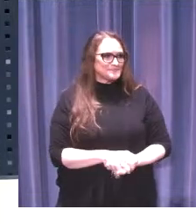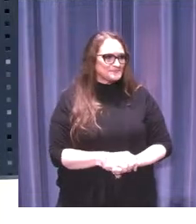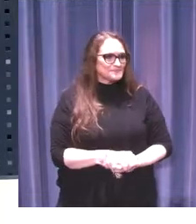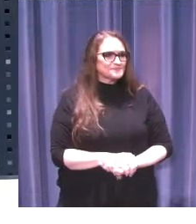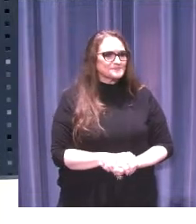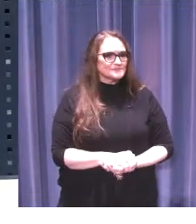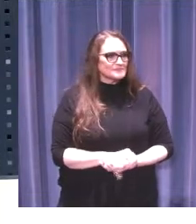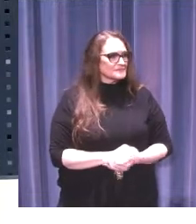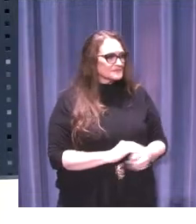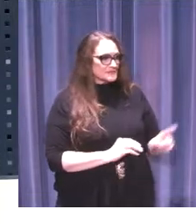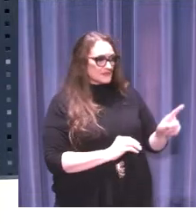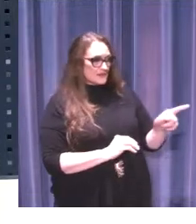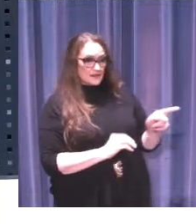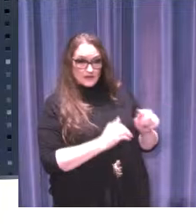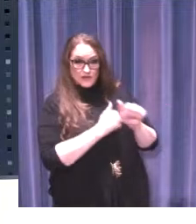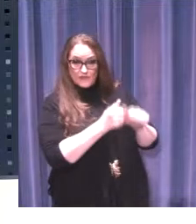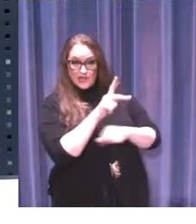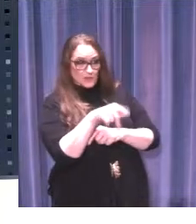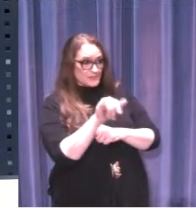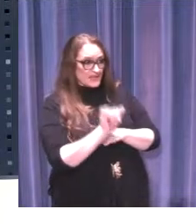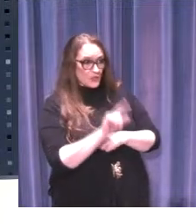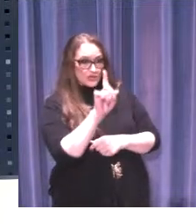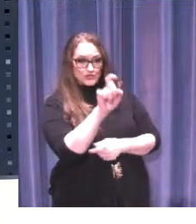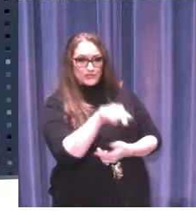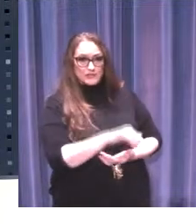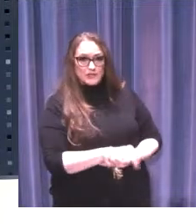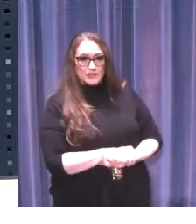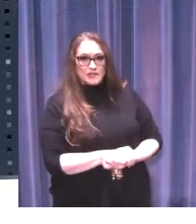Is there a follow-up to that question?